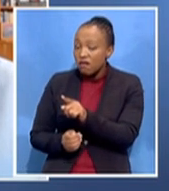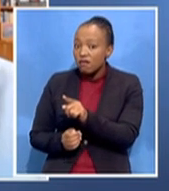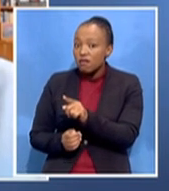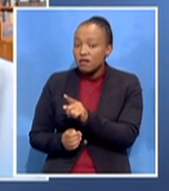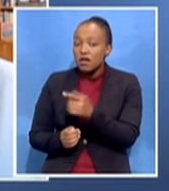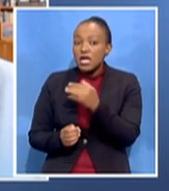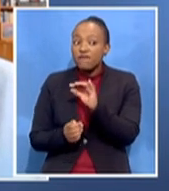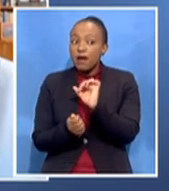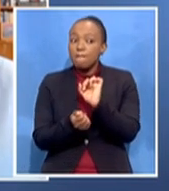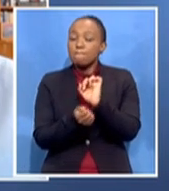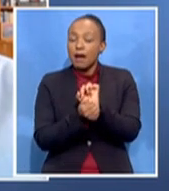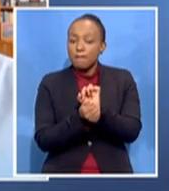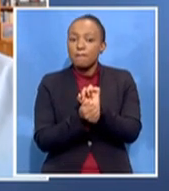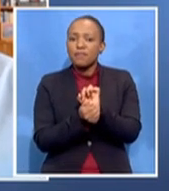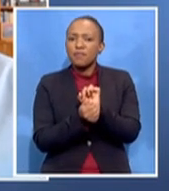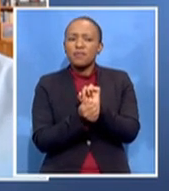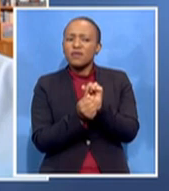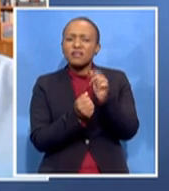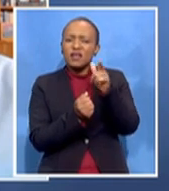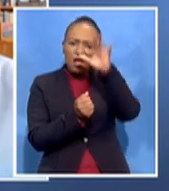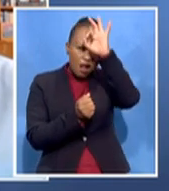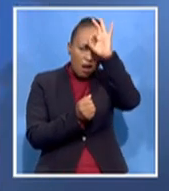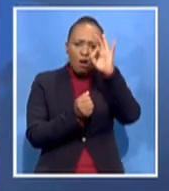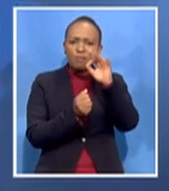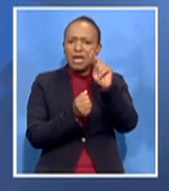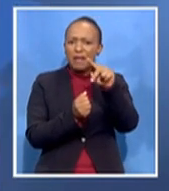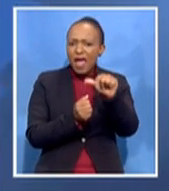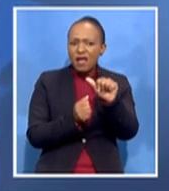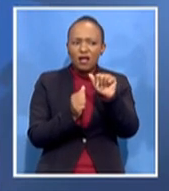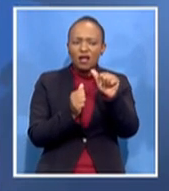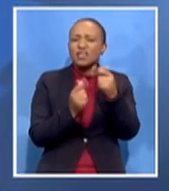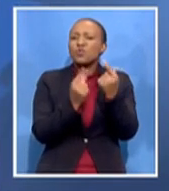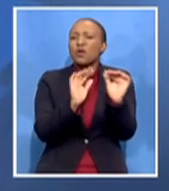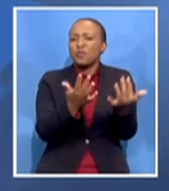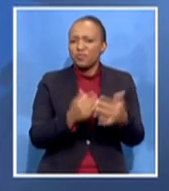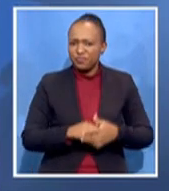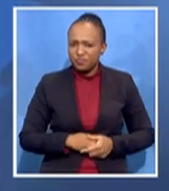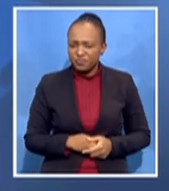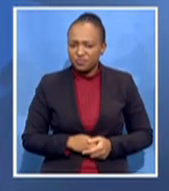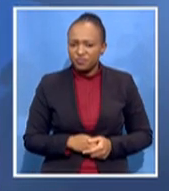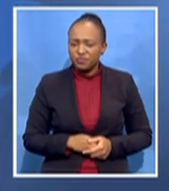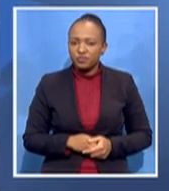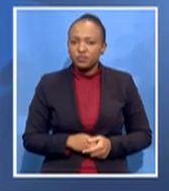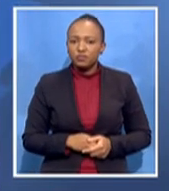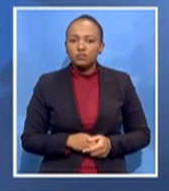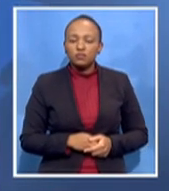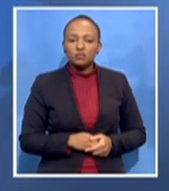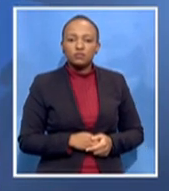it? Yes, it depends on whether he is held in contempt for